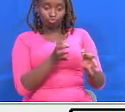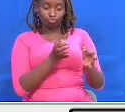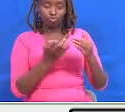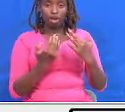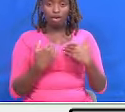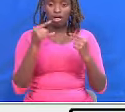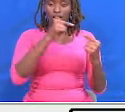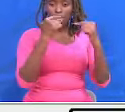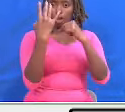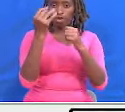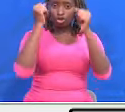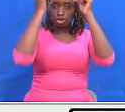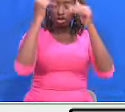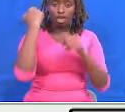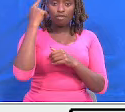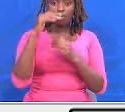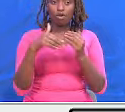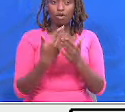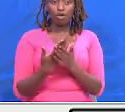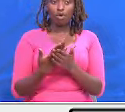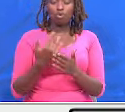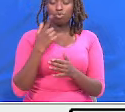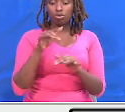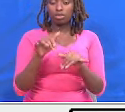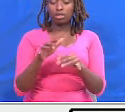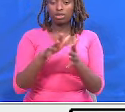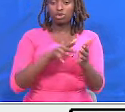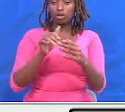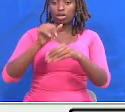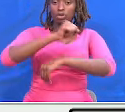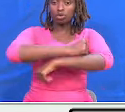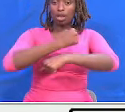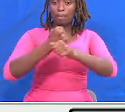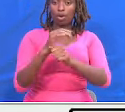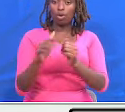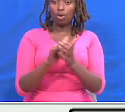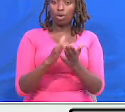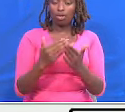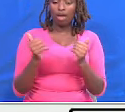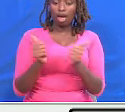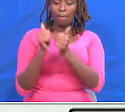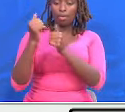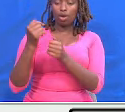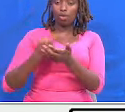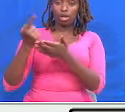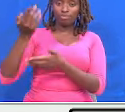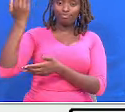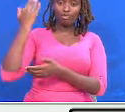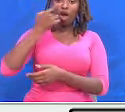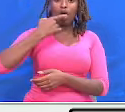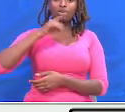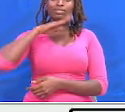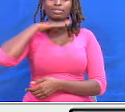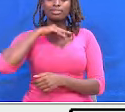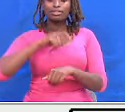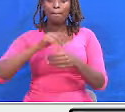four students over personal items destroyed in school leading to the incident last week. He was declared dead on arrival